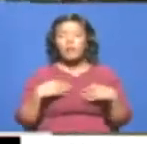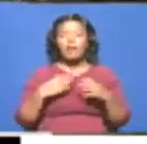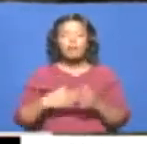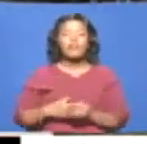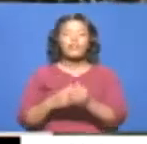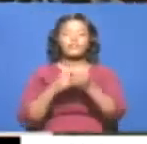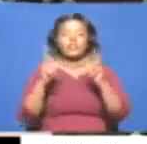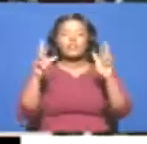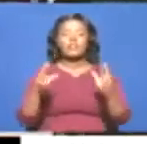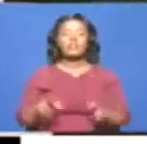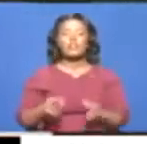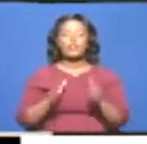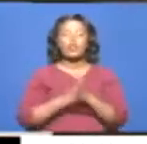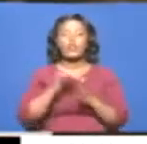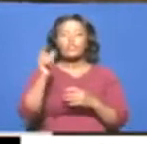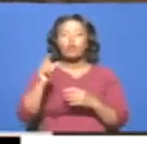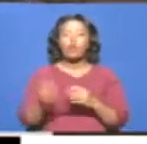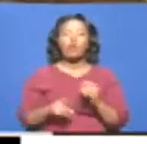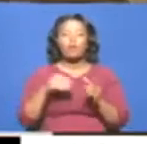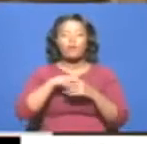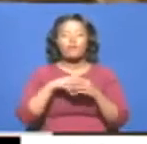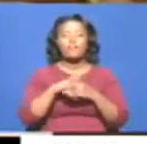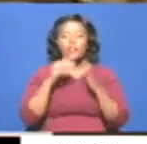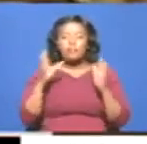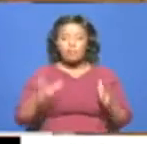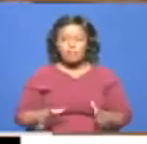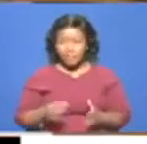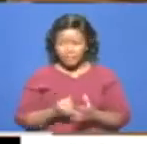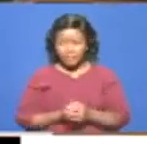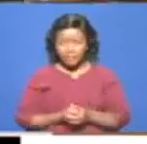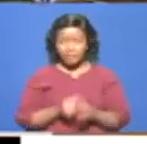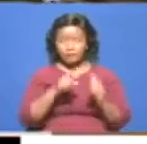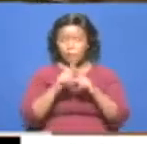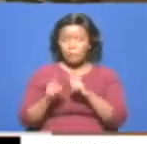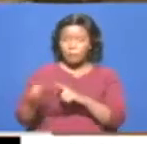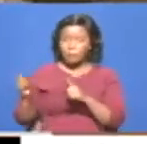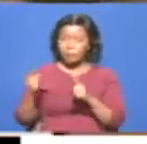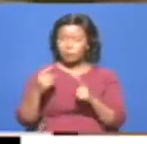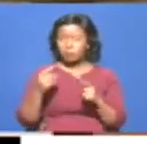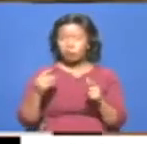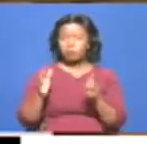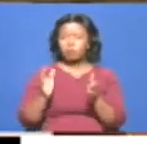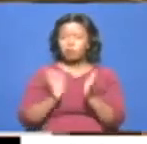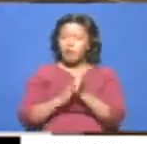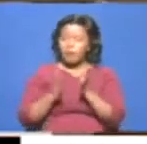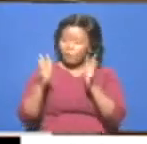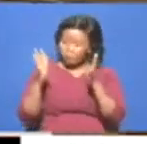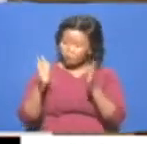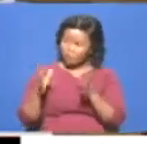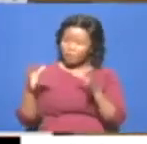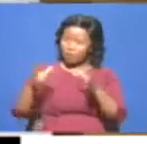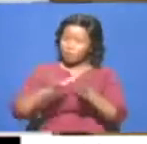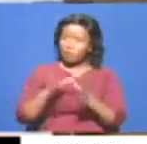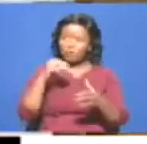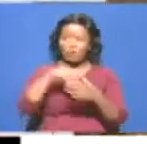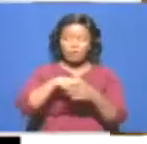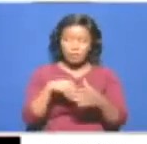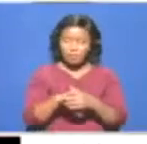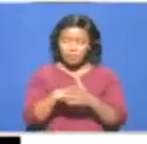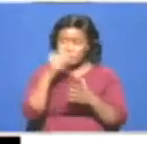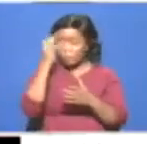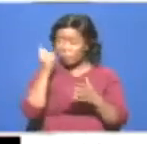and local investors. He also applauded Tatu City multi-year investment in upskilling the local